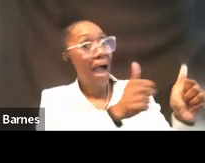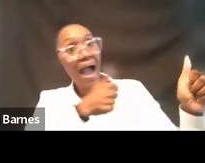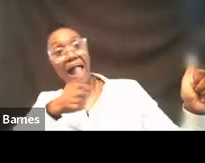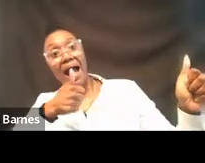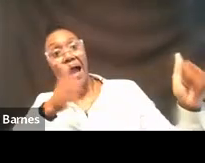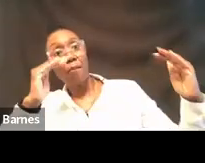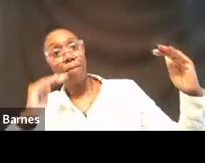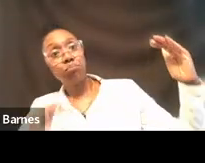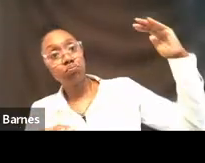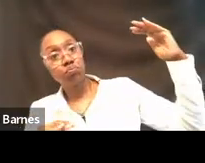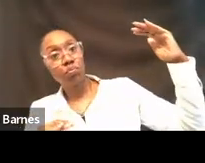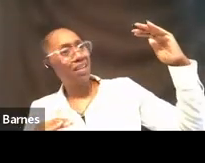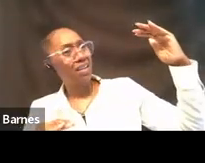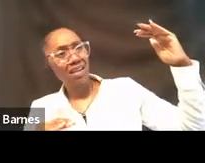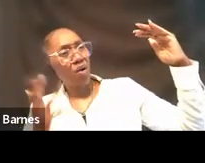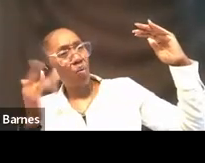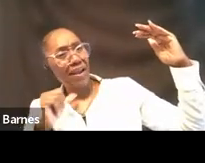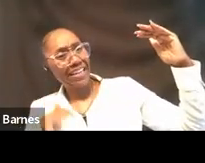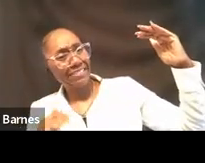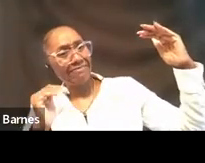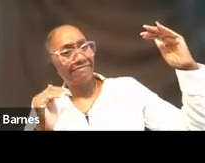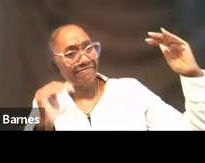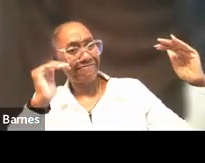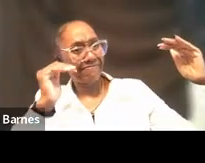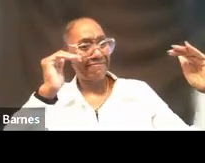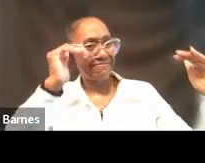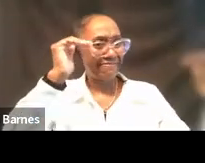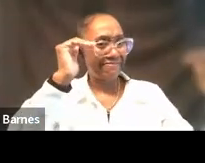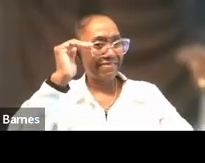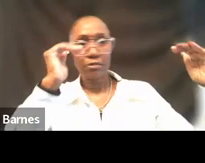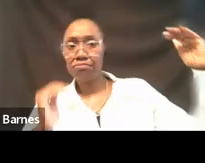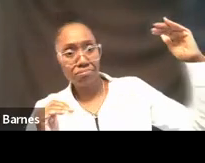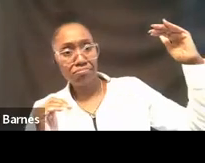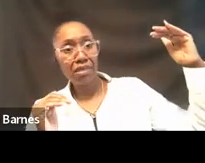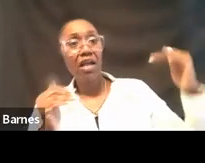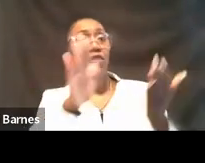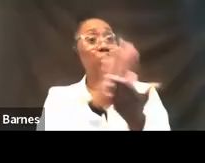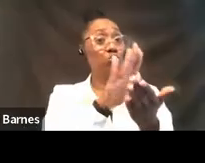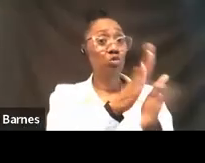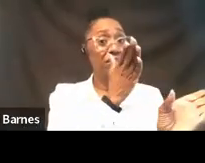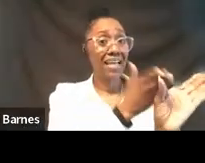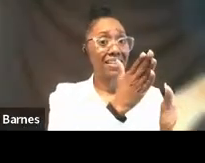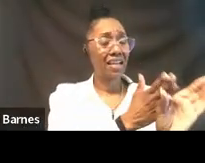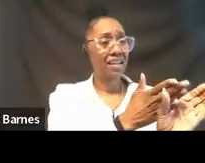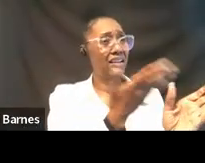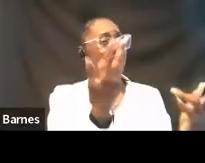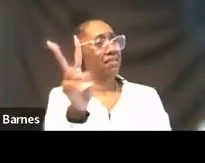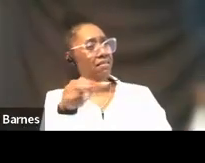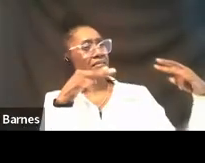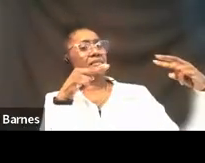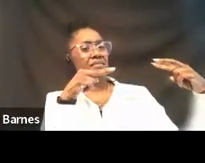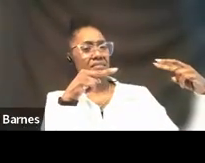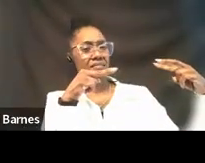why are they not making it with this? And then my school psychologist and I sat down and looked at each other and we said, wait a